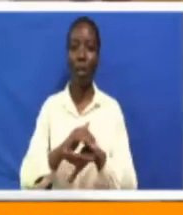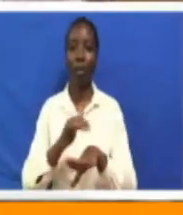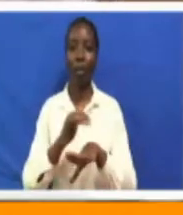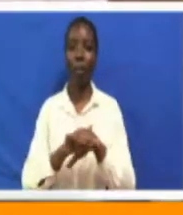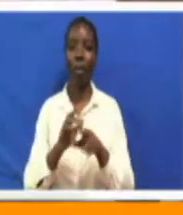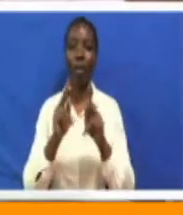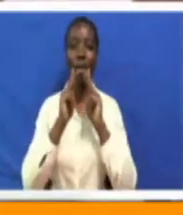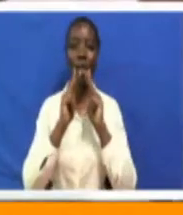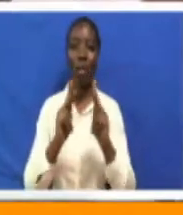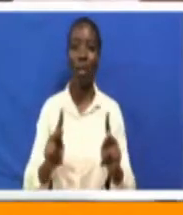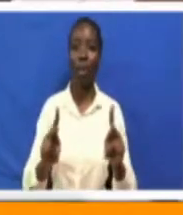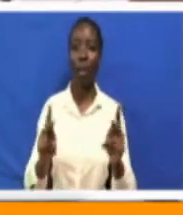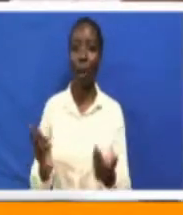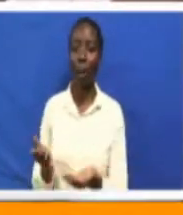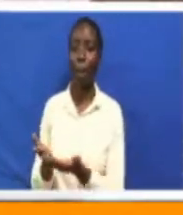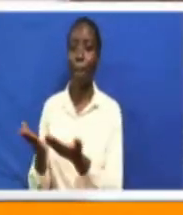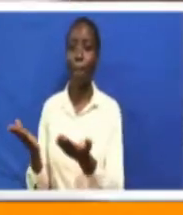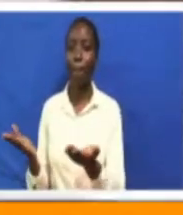Hallelujah